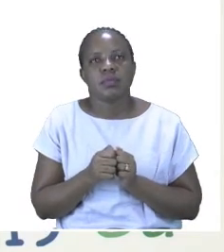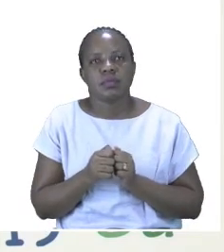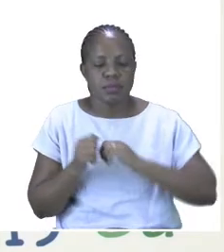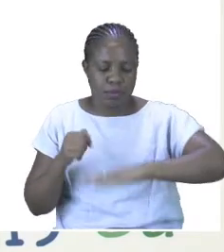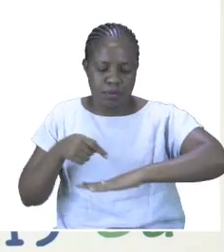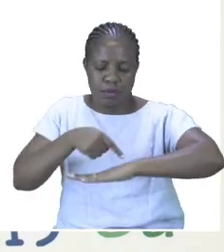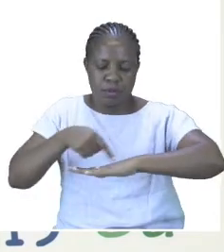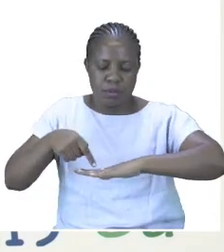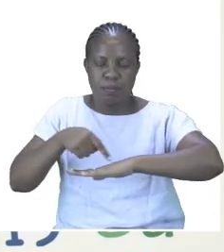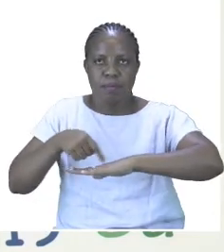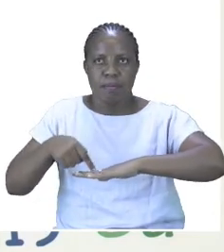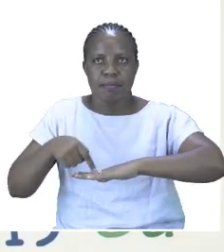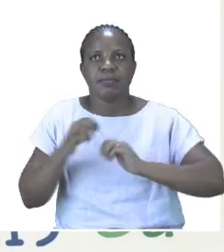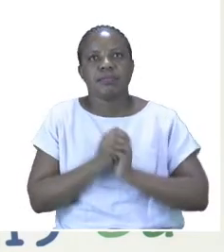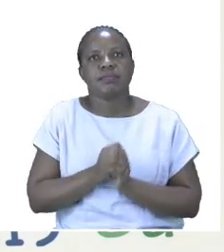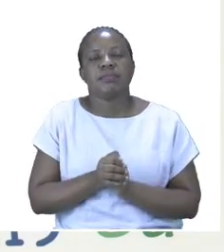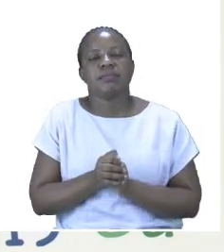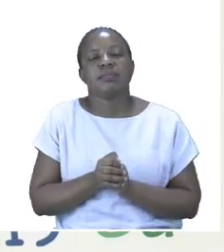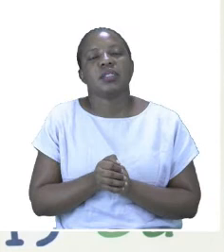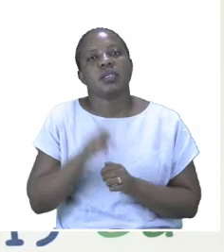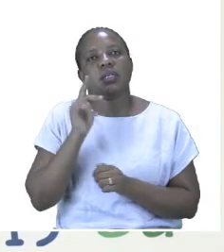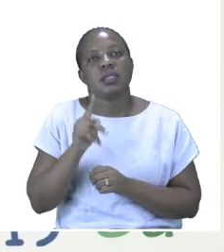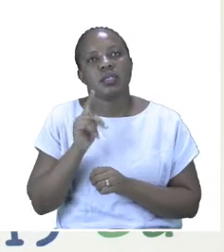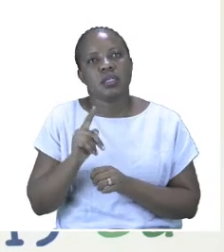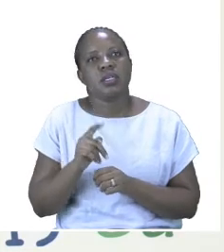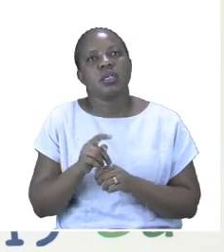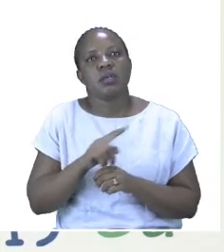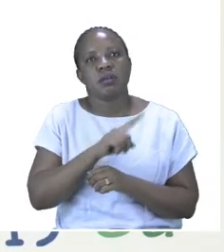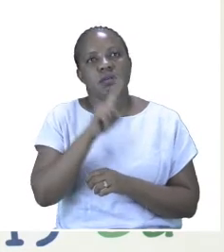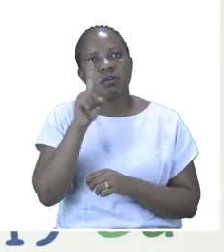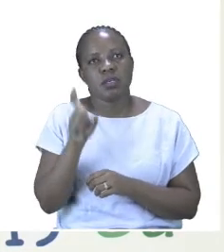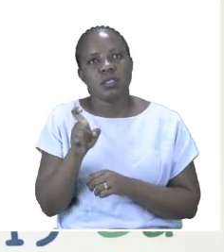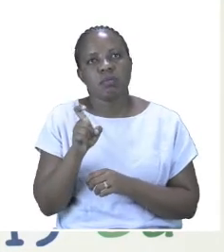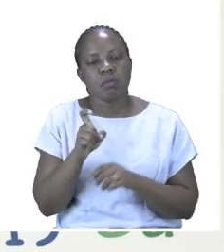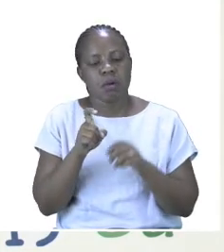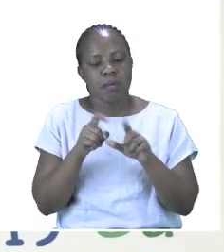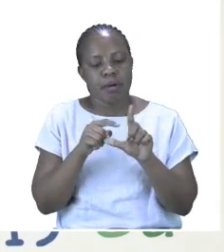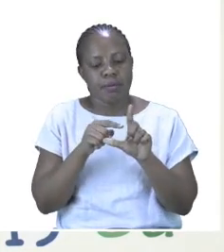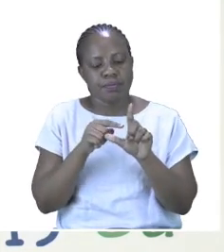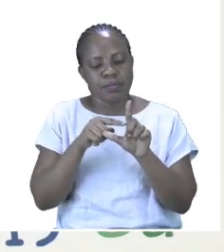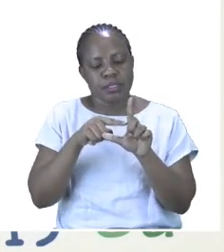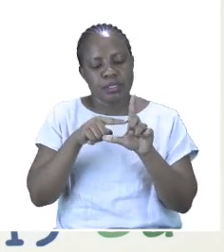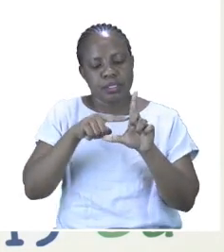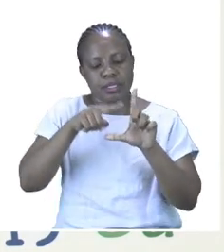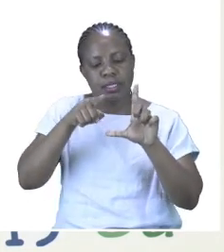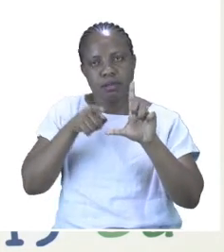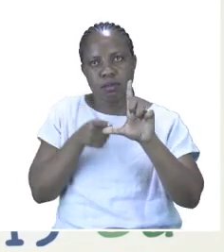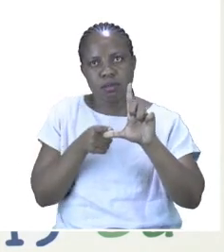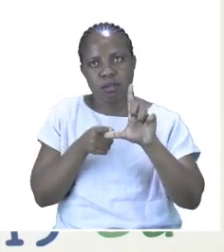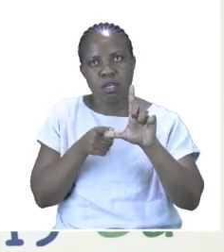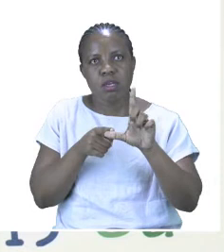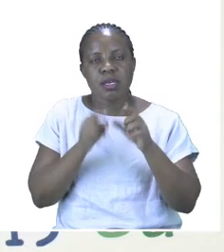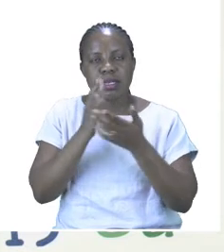is asking for the angles. Now the angle can be wide or it can be very small, but it